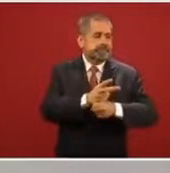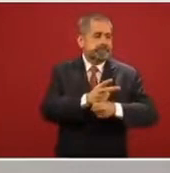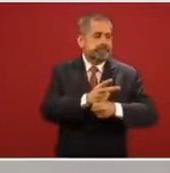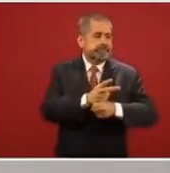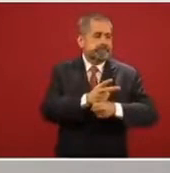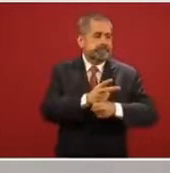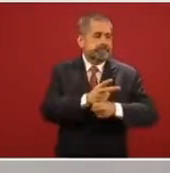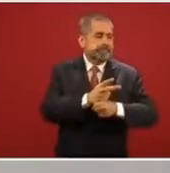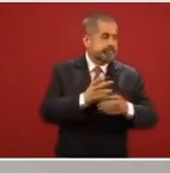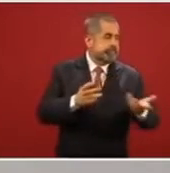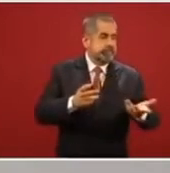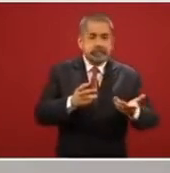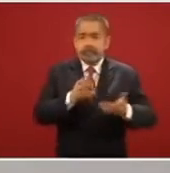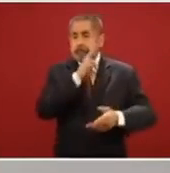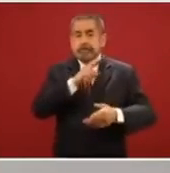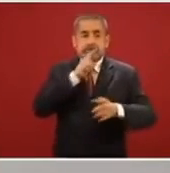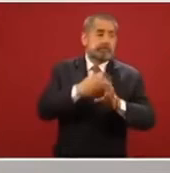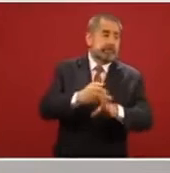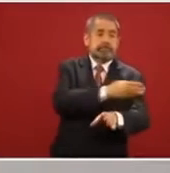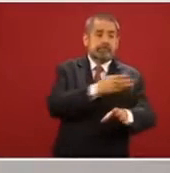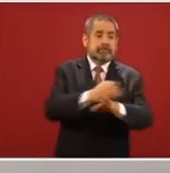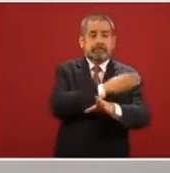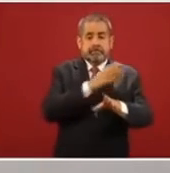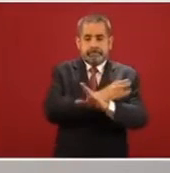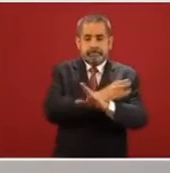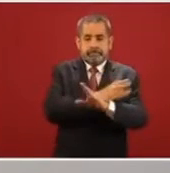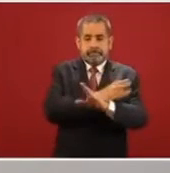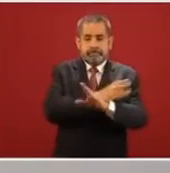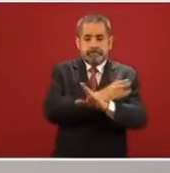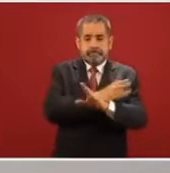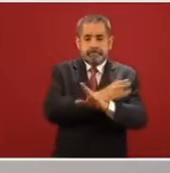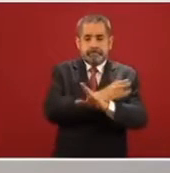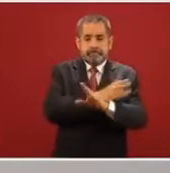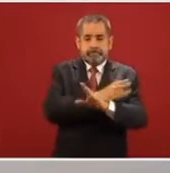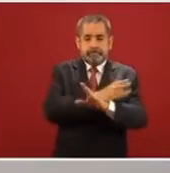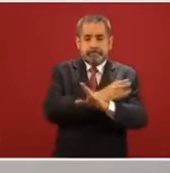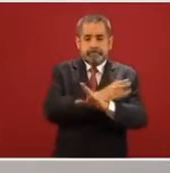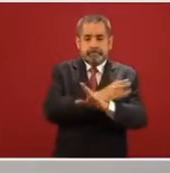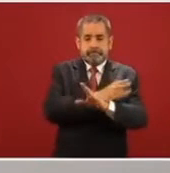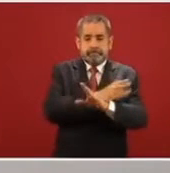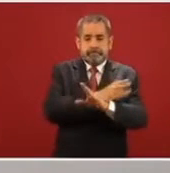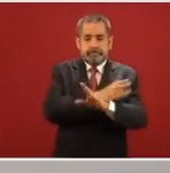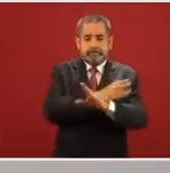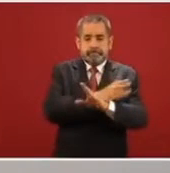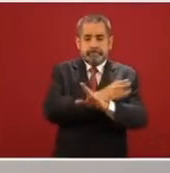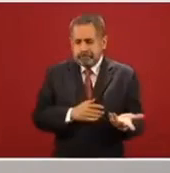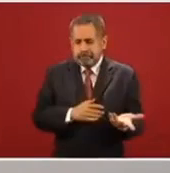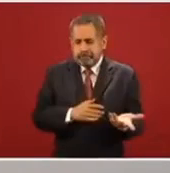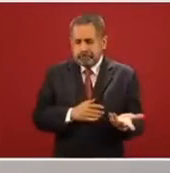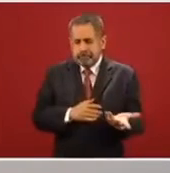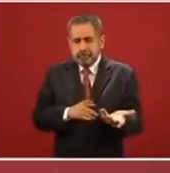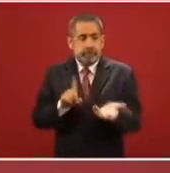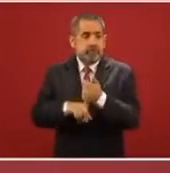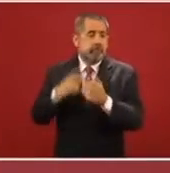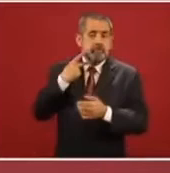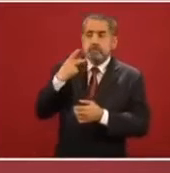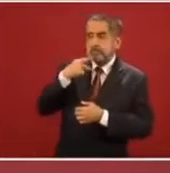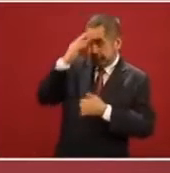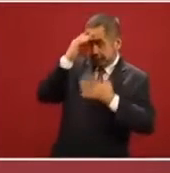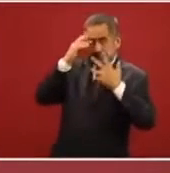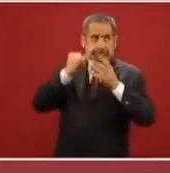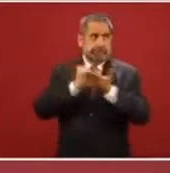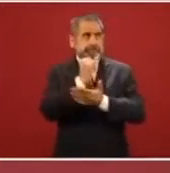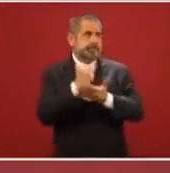which permeated, que afectó a los liderazgos políticos which affected the political leaders. y